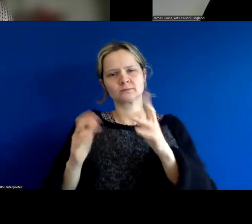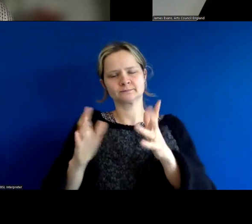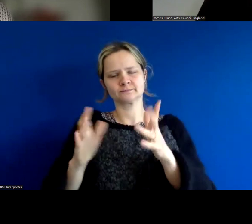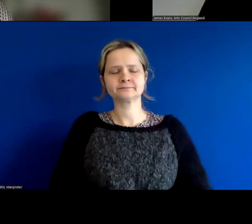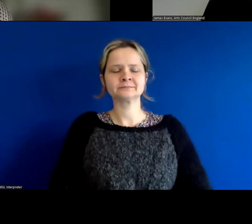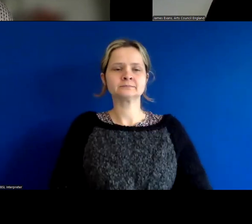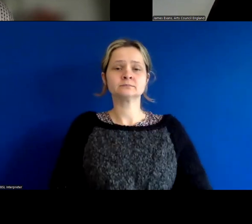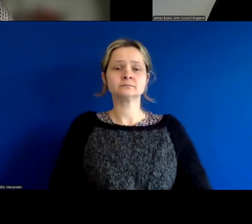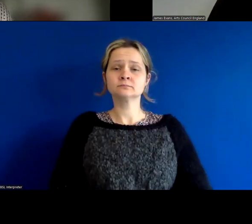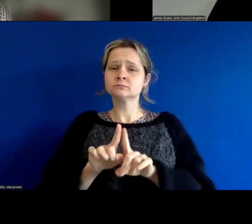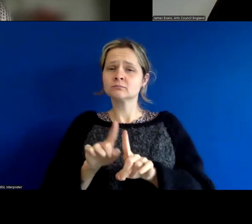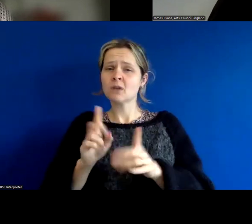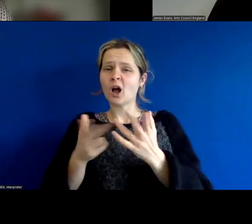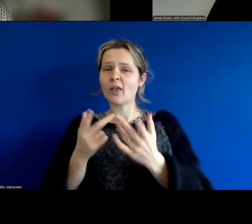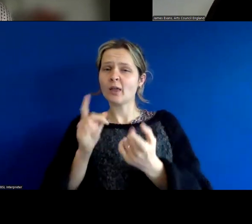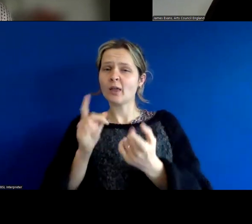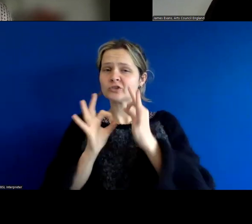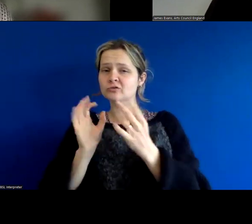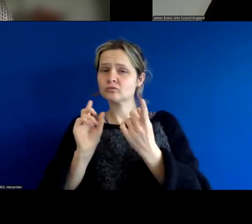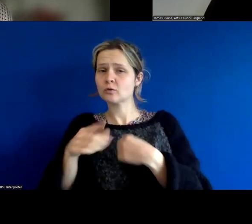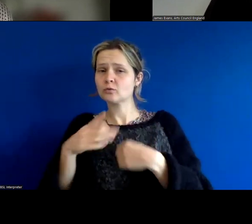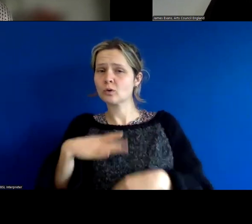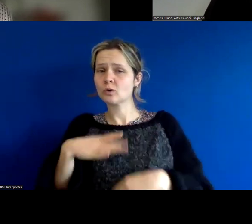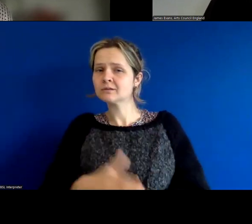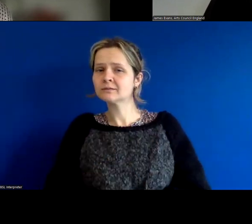doing that, do you want to just answer the other question from Katie?